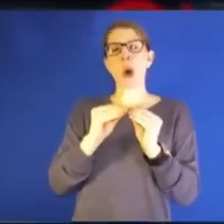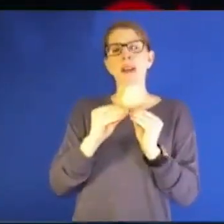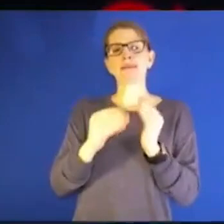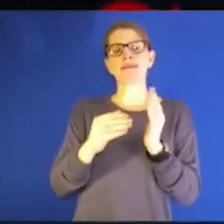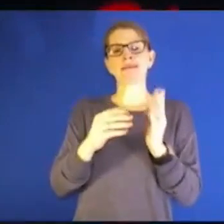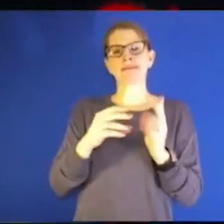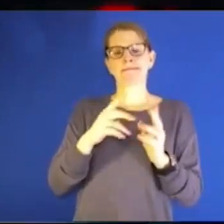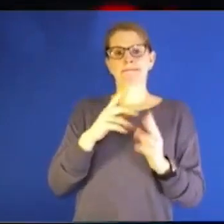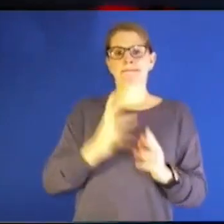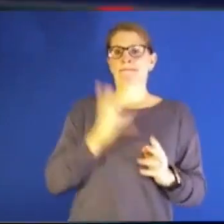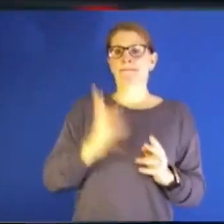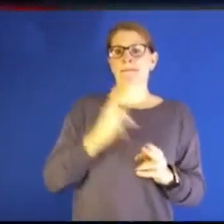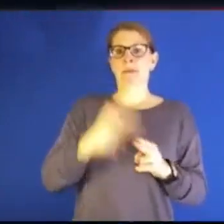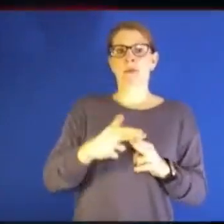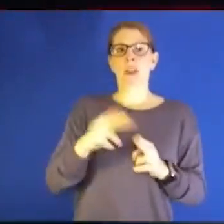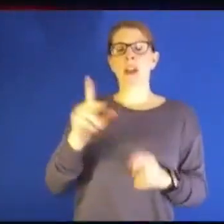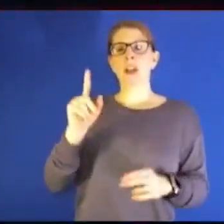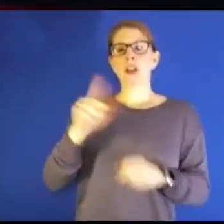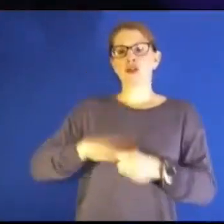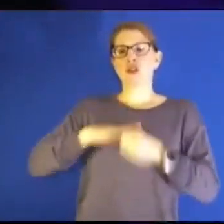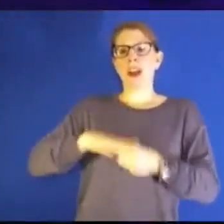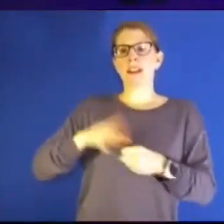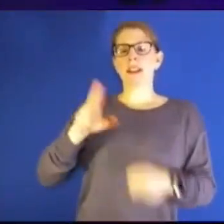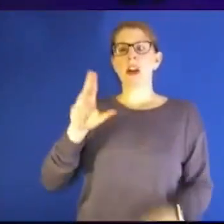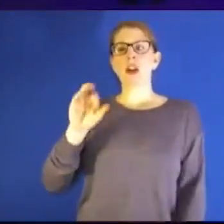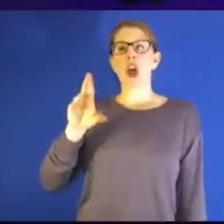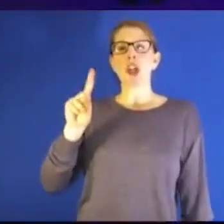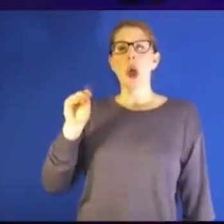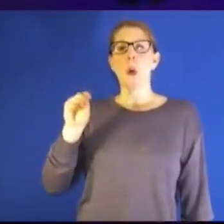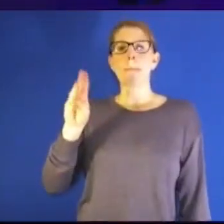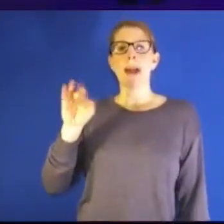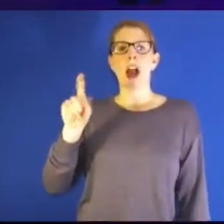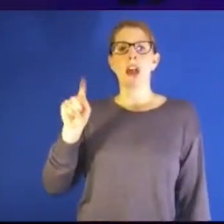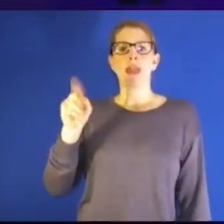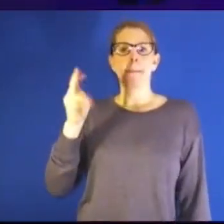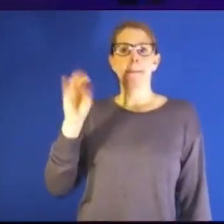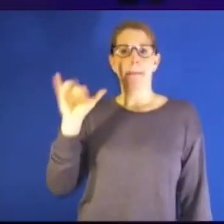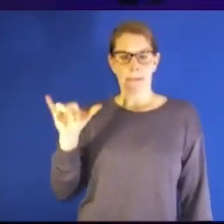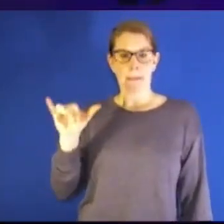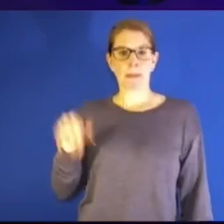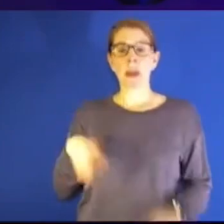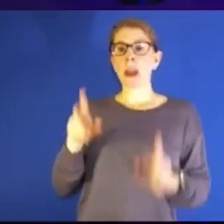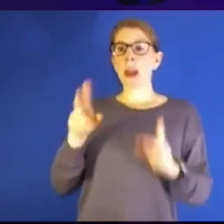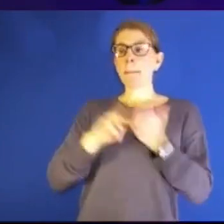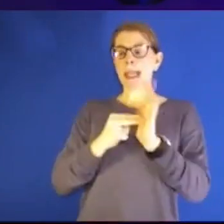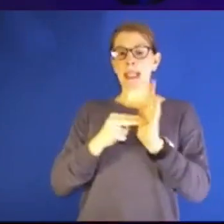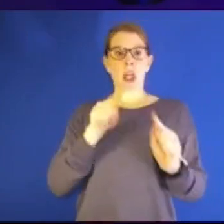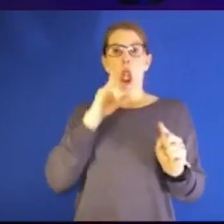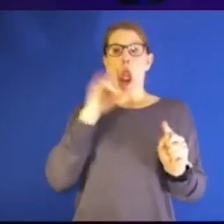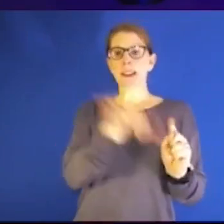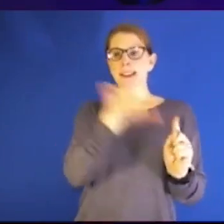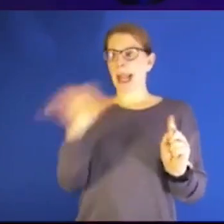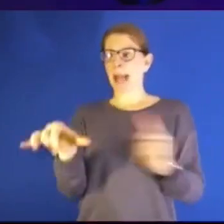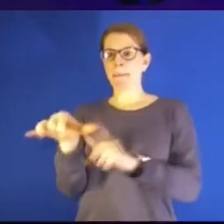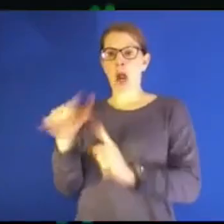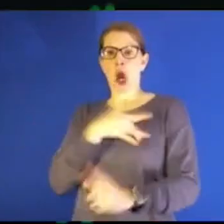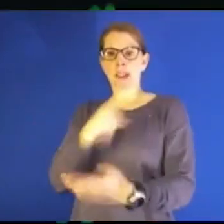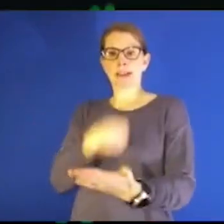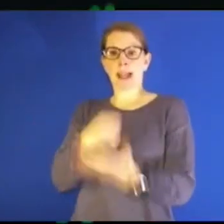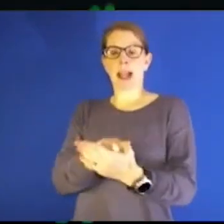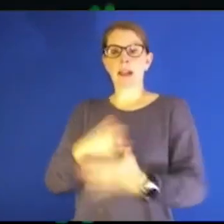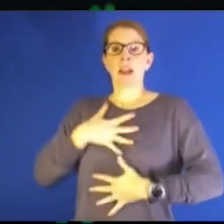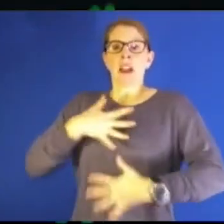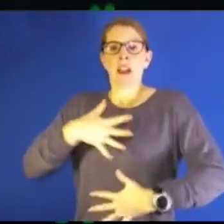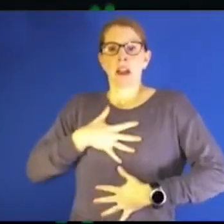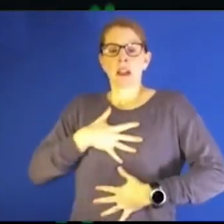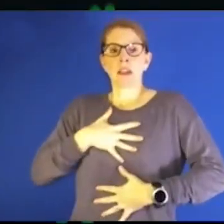stress cardiomyopathy. Most of these patients present like people who are actually having heart attacks, so chest pain, shortness of breath. A lot of the data